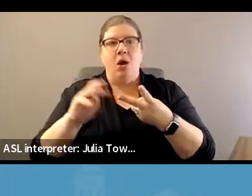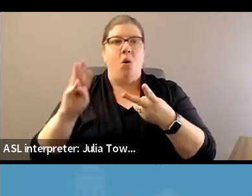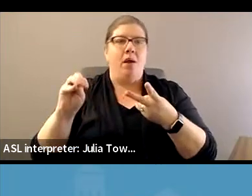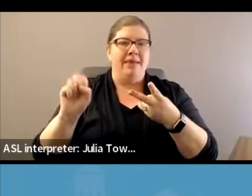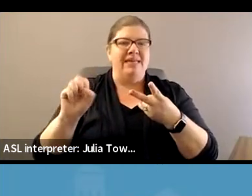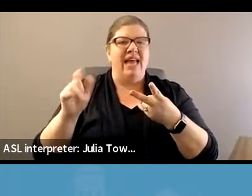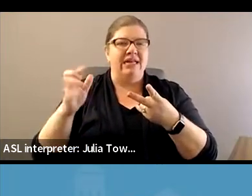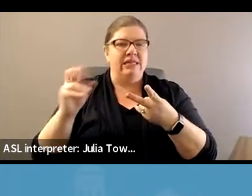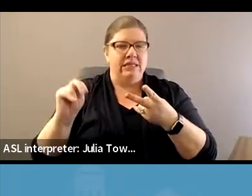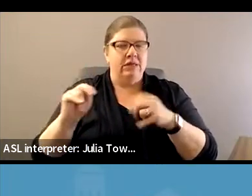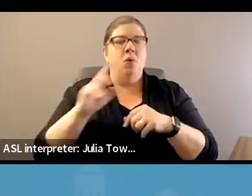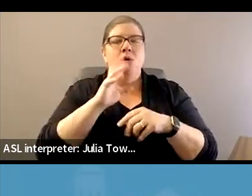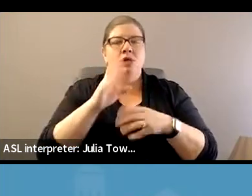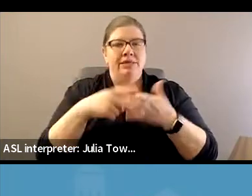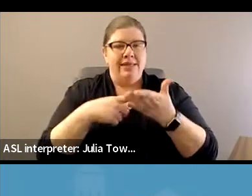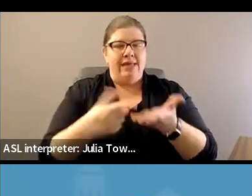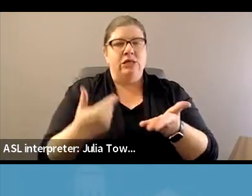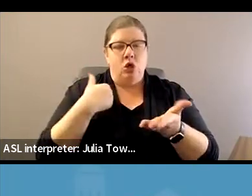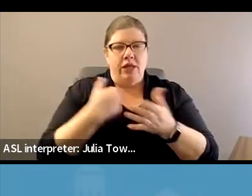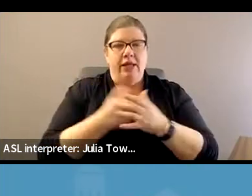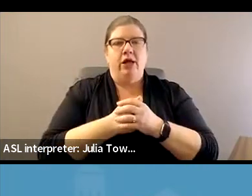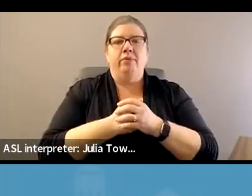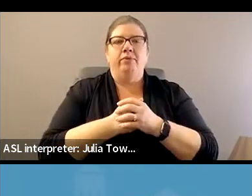discussing earlier. Mm-hmm. So